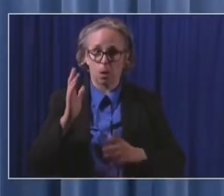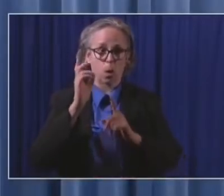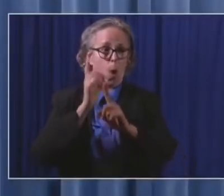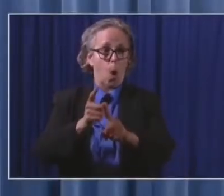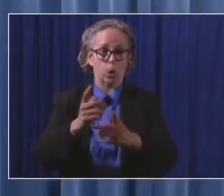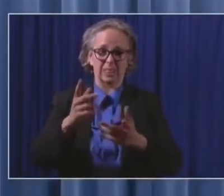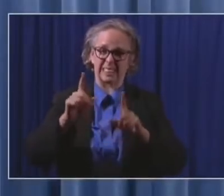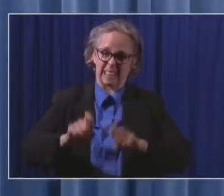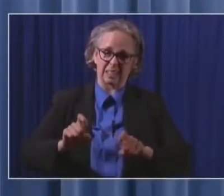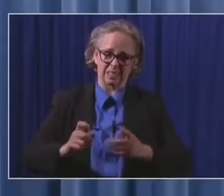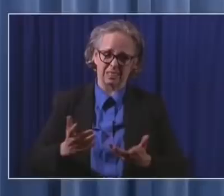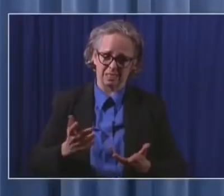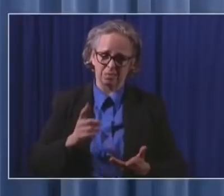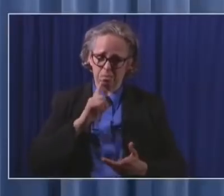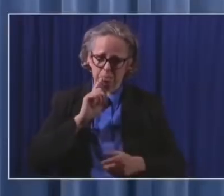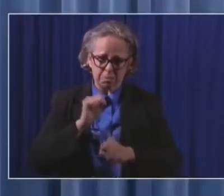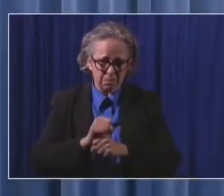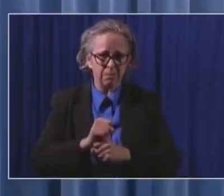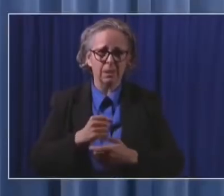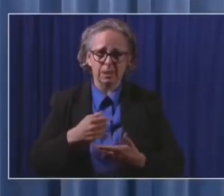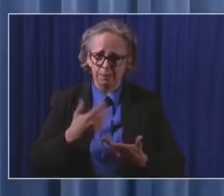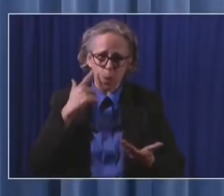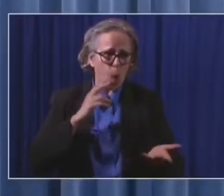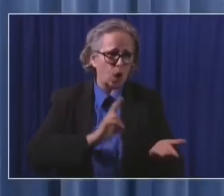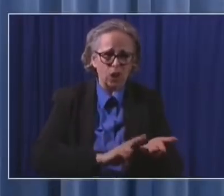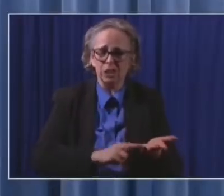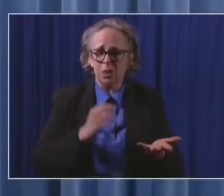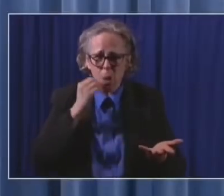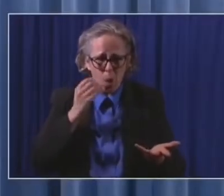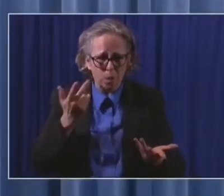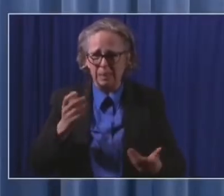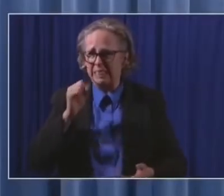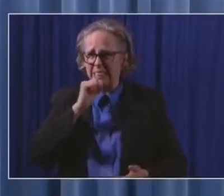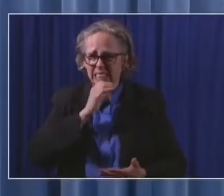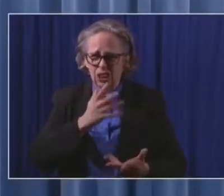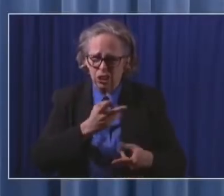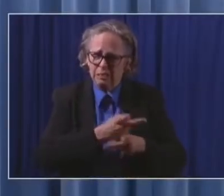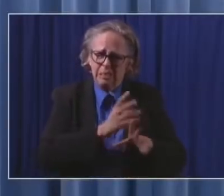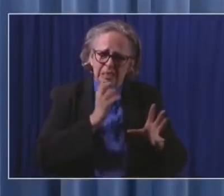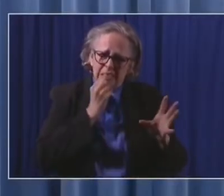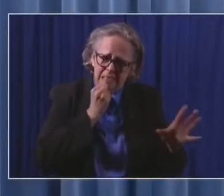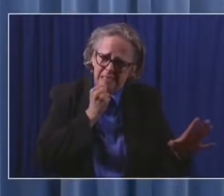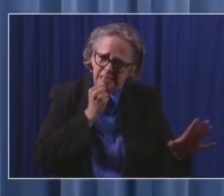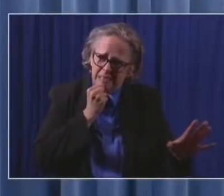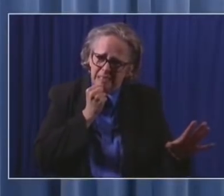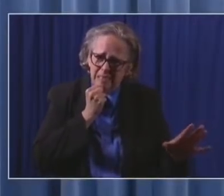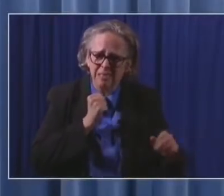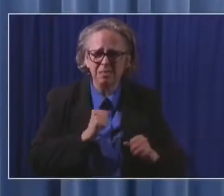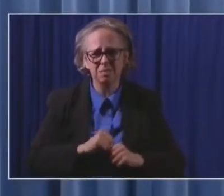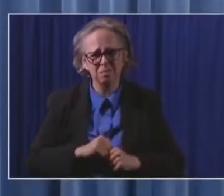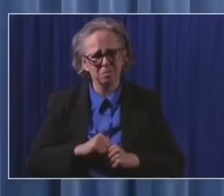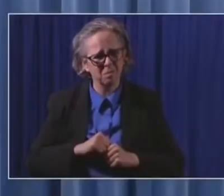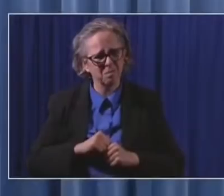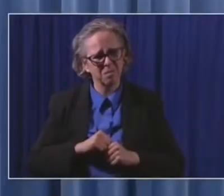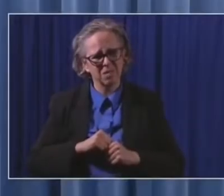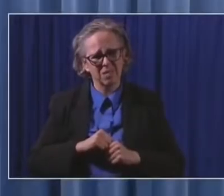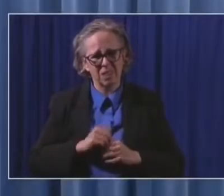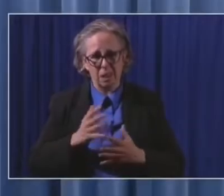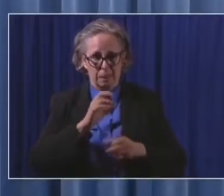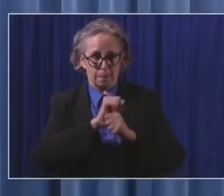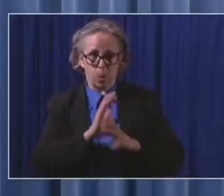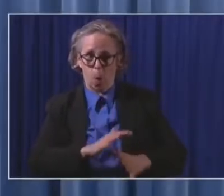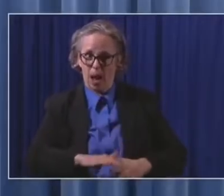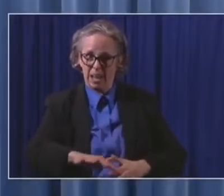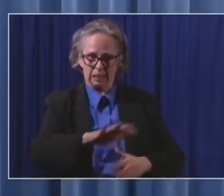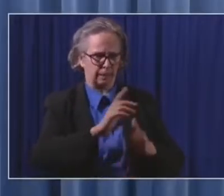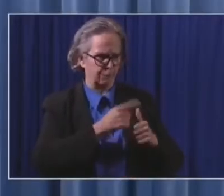are out testing every single day. And so what our goal is to turn this testing over really to the folks